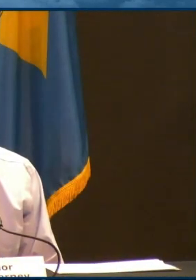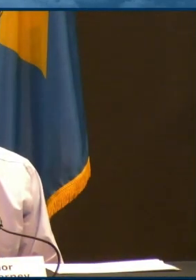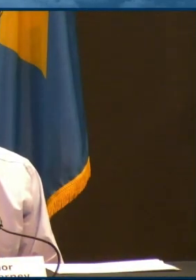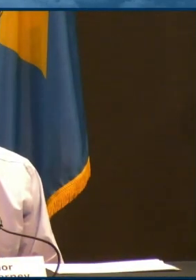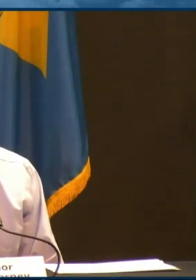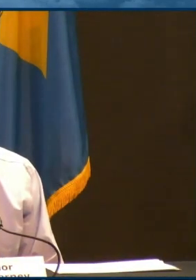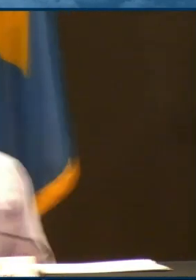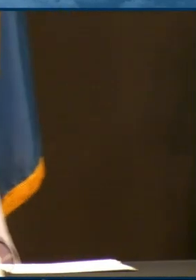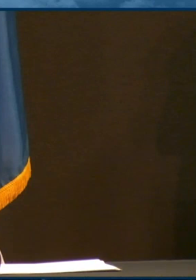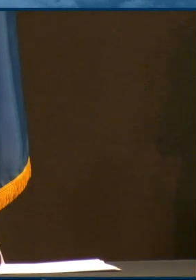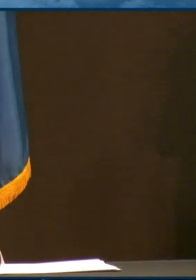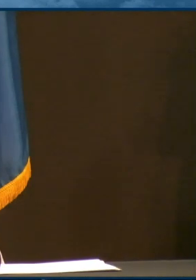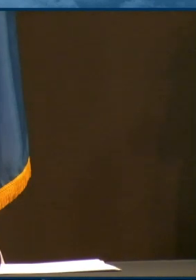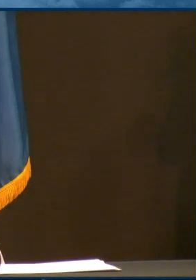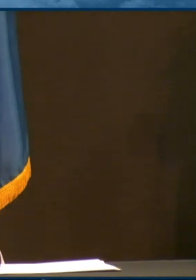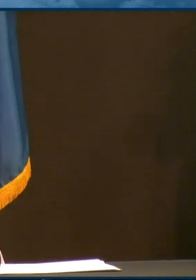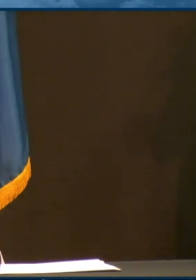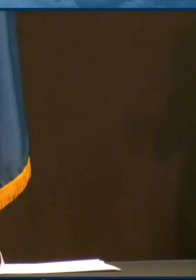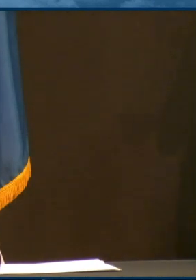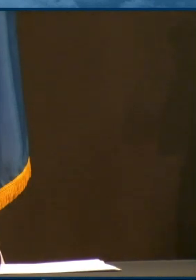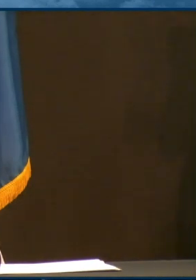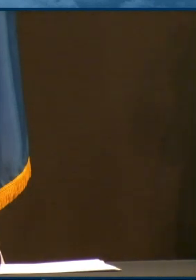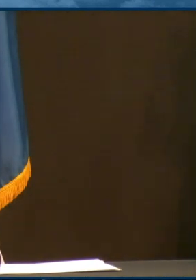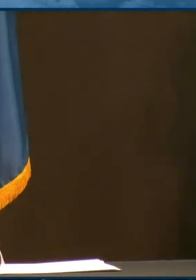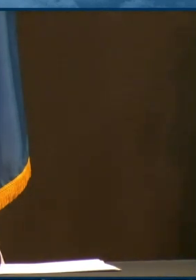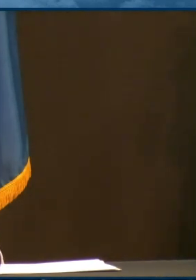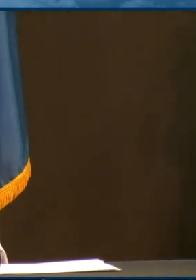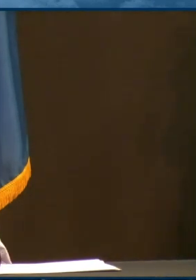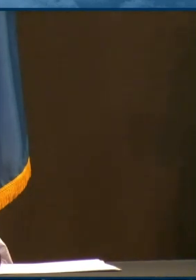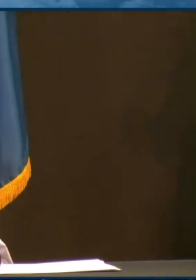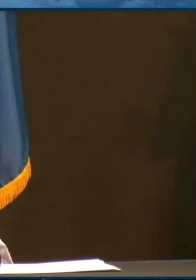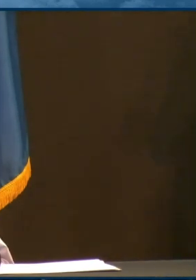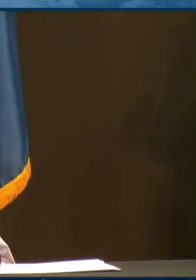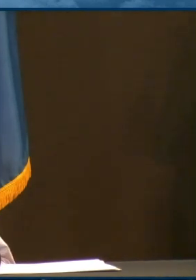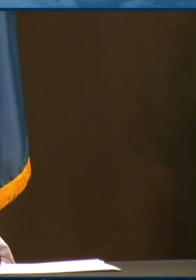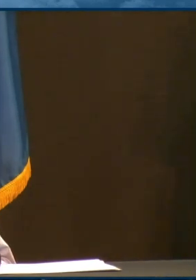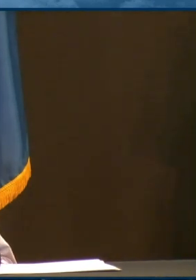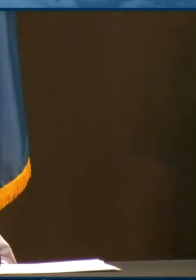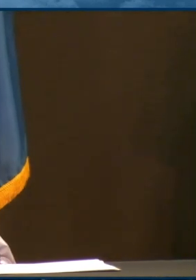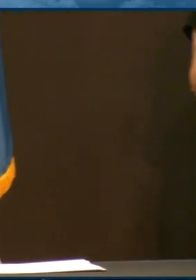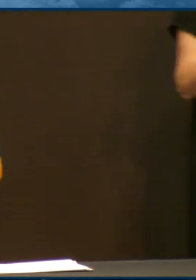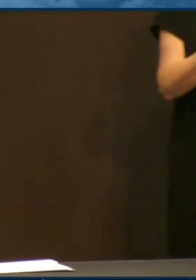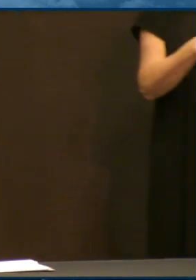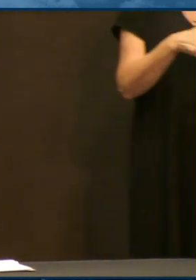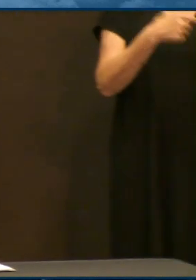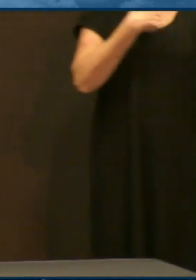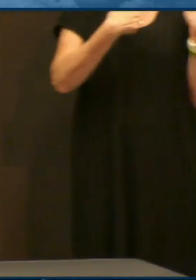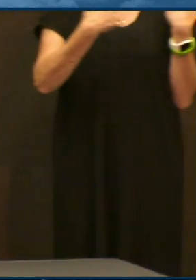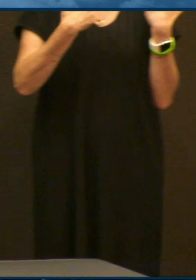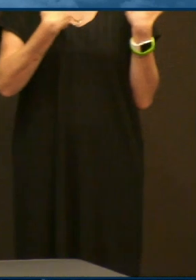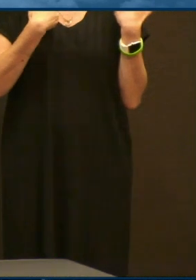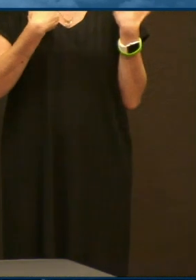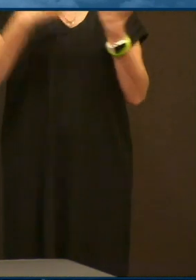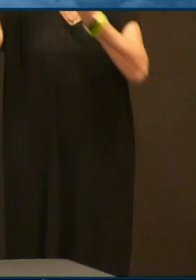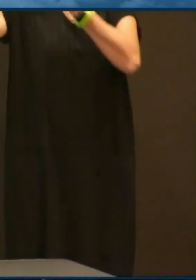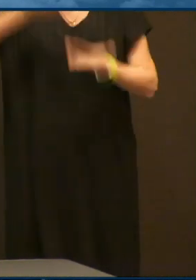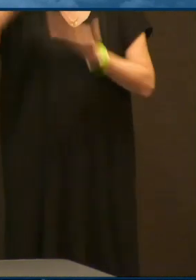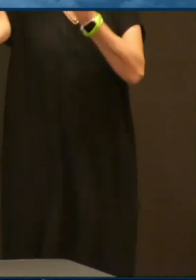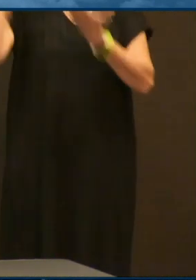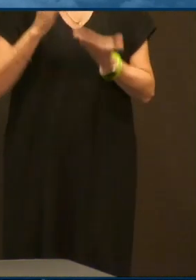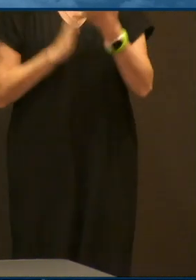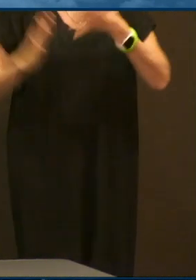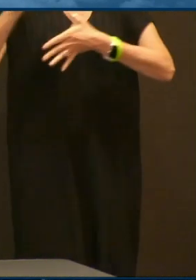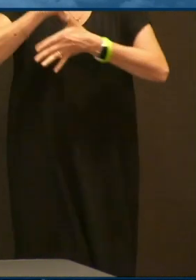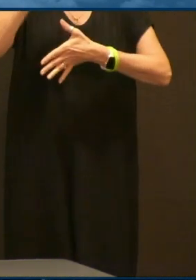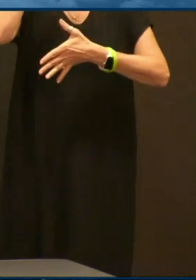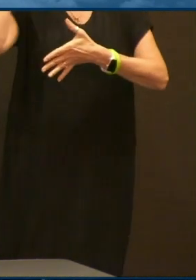not unexpected. For several weeks there, we were in a region of hotspots. So I think we had shipments that were prioritized